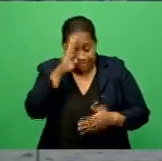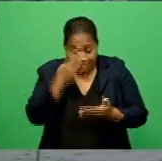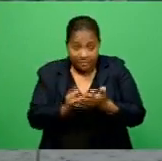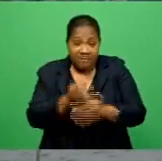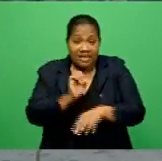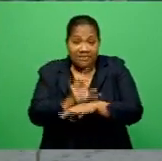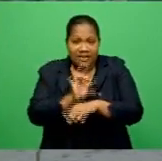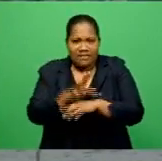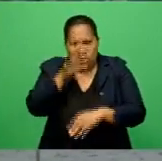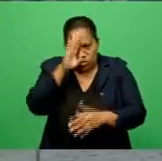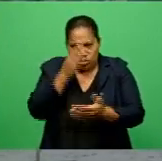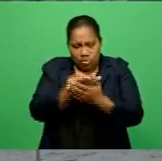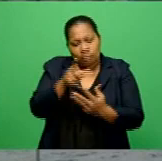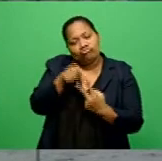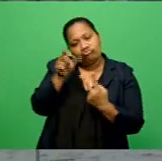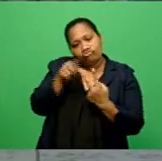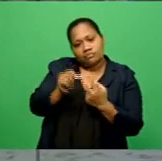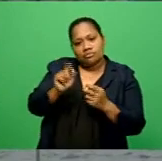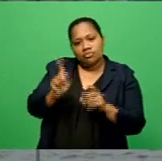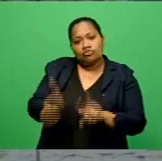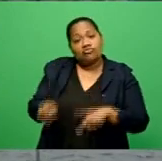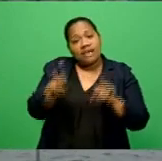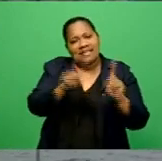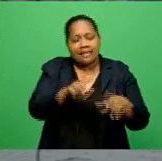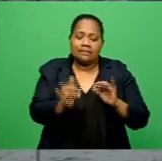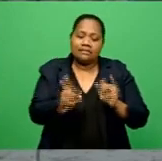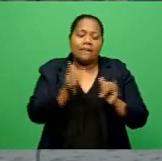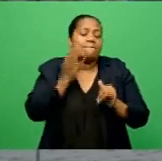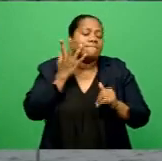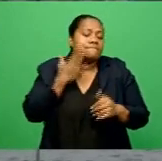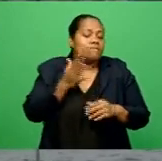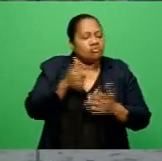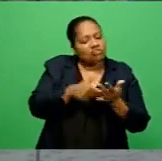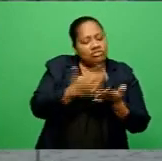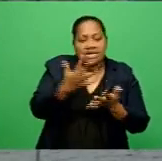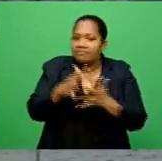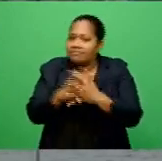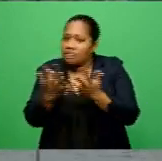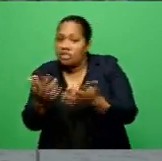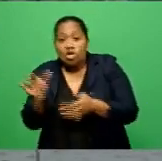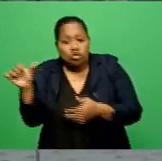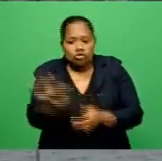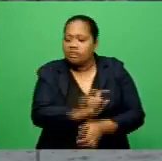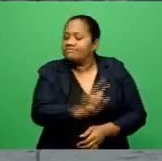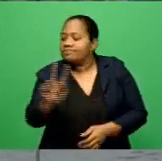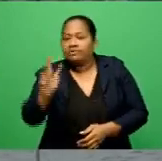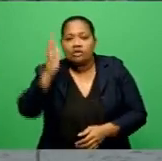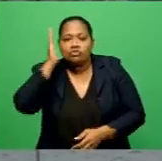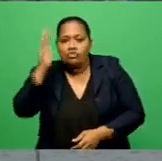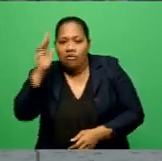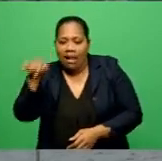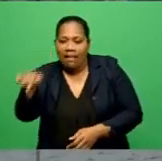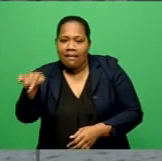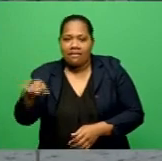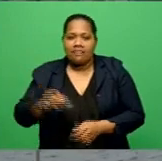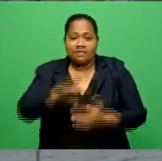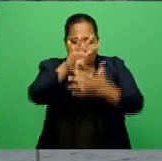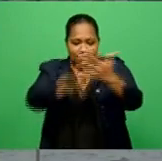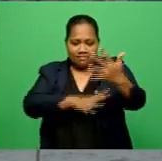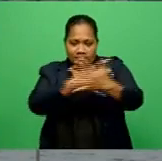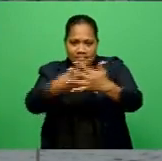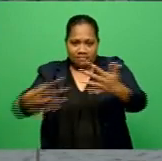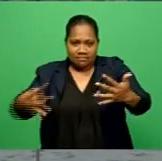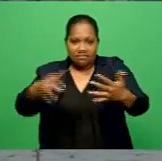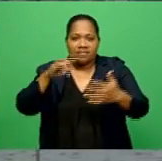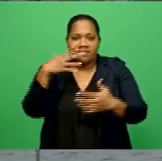students choose to attend exams on Tuesday and Wednesday, they should go to their respective schools as per the timetable published on